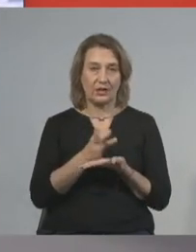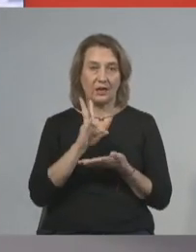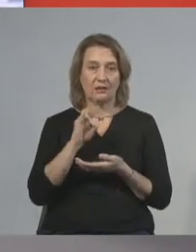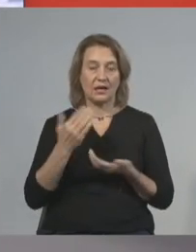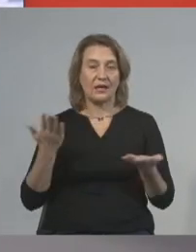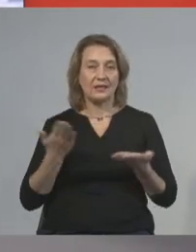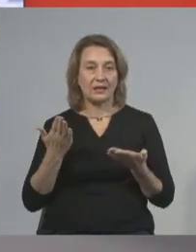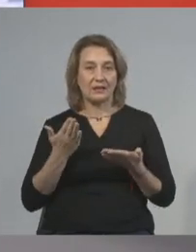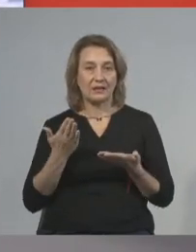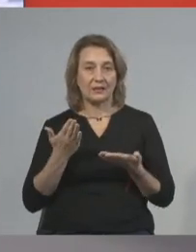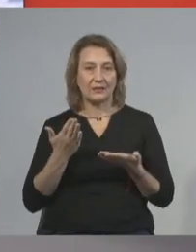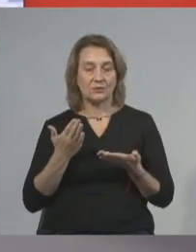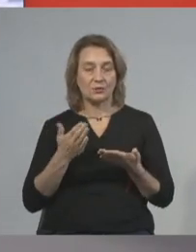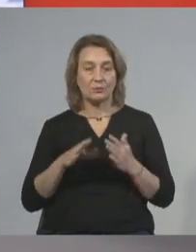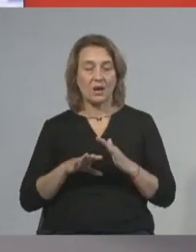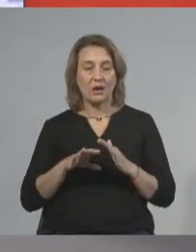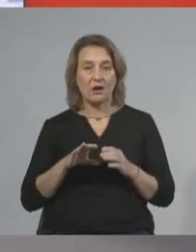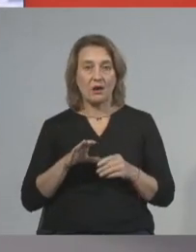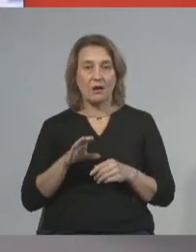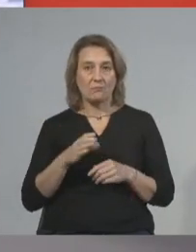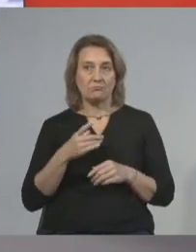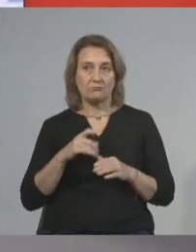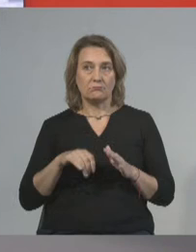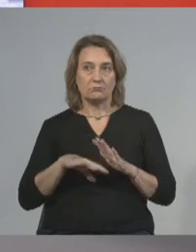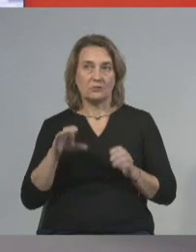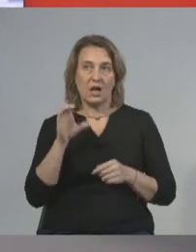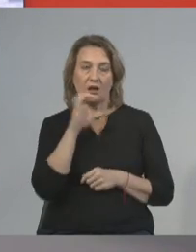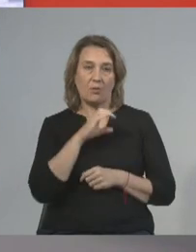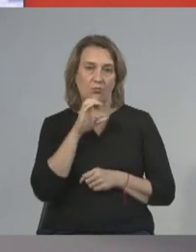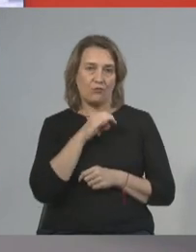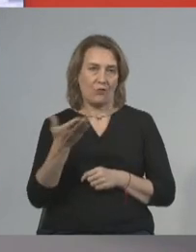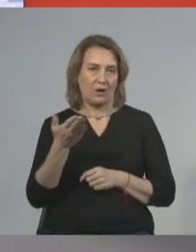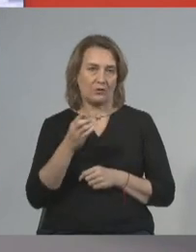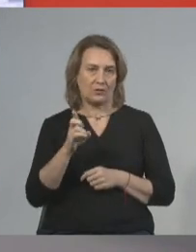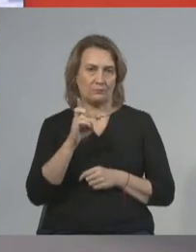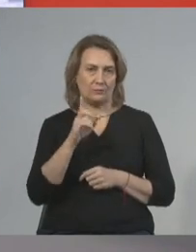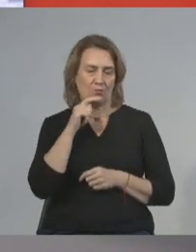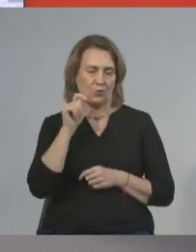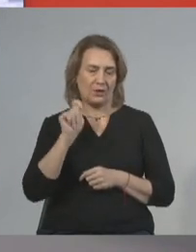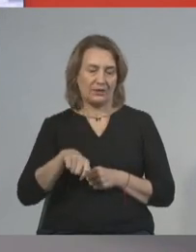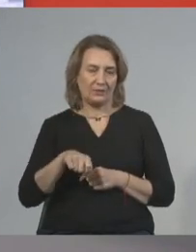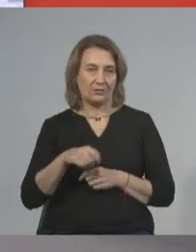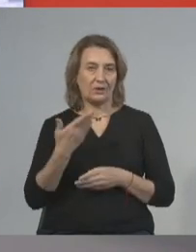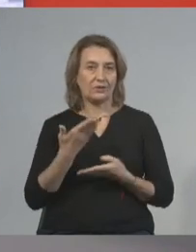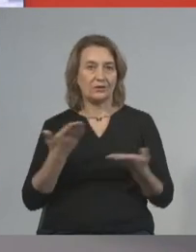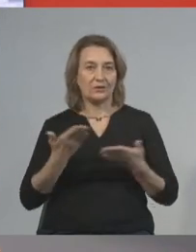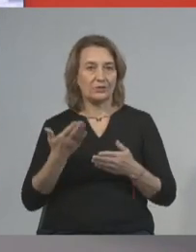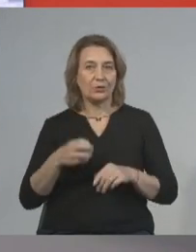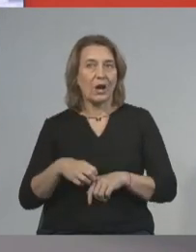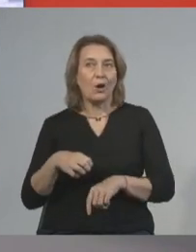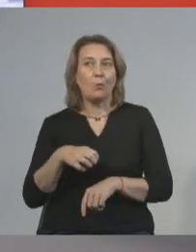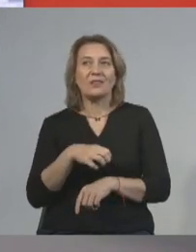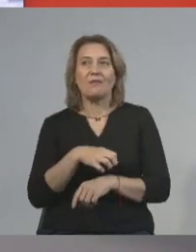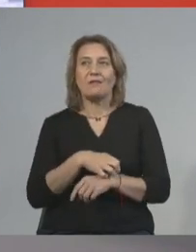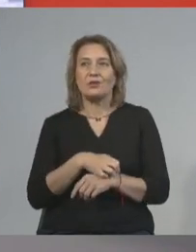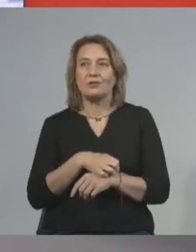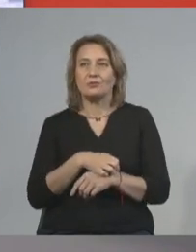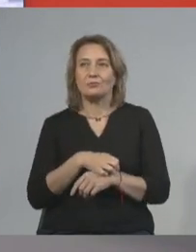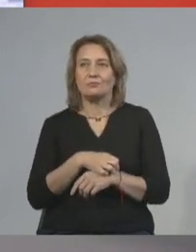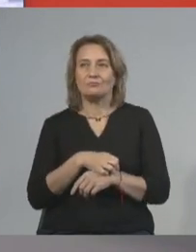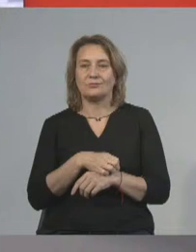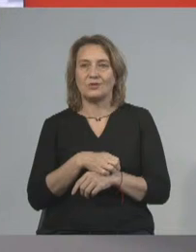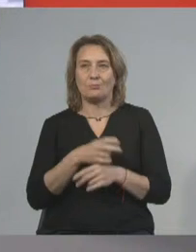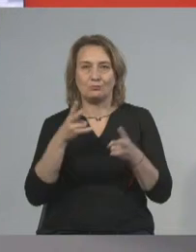democrats of the american establishment whose main aim is just to